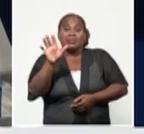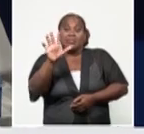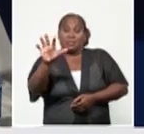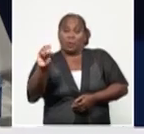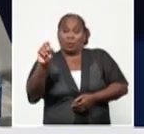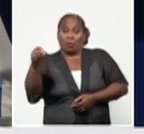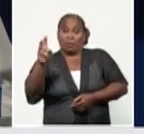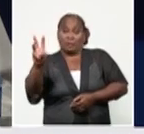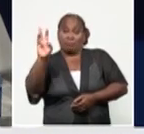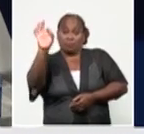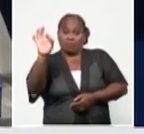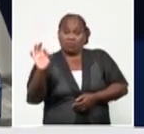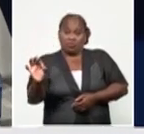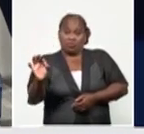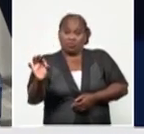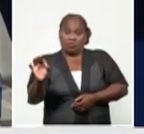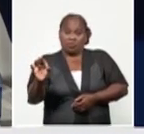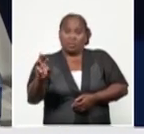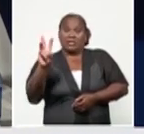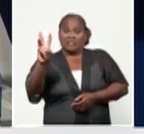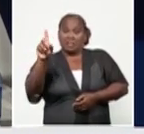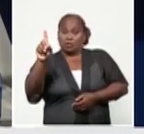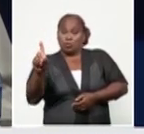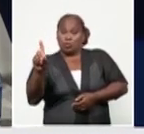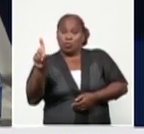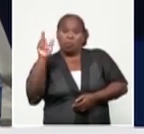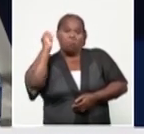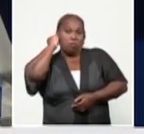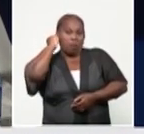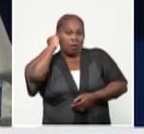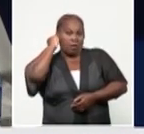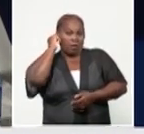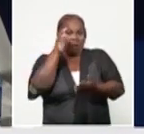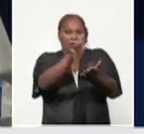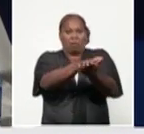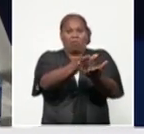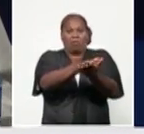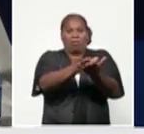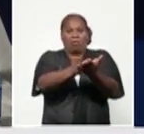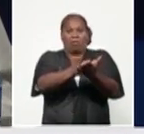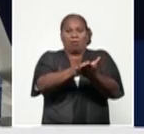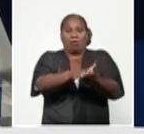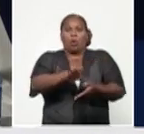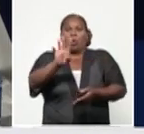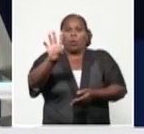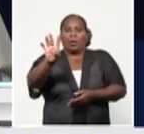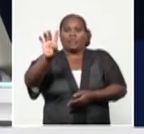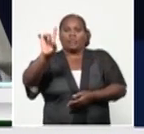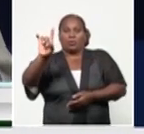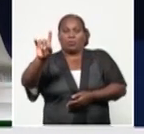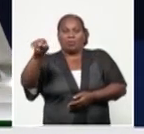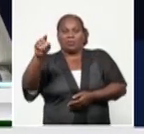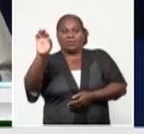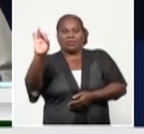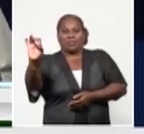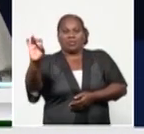This brings the total number of cases where it has not been possible to determine the source of infection in Cuba